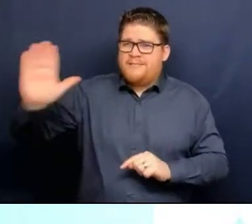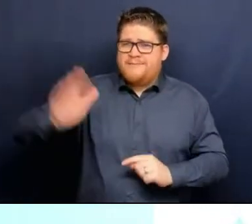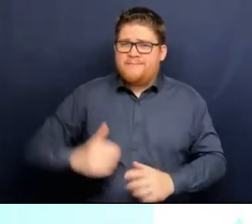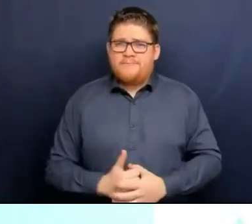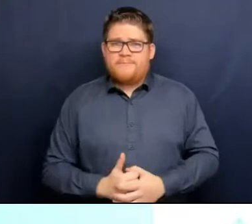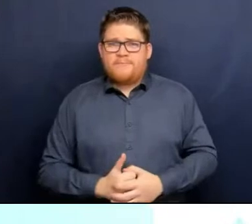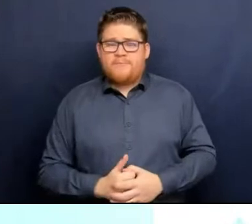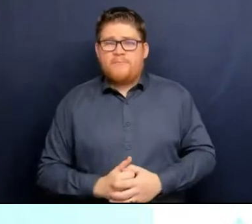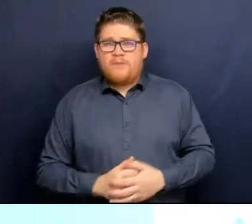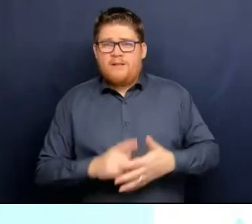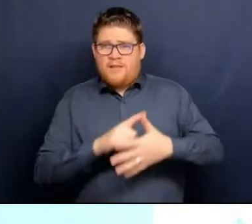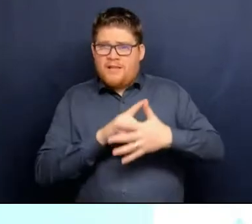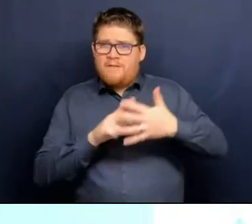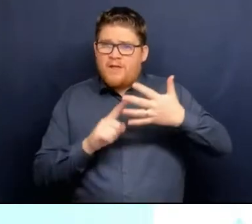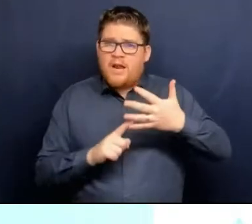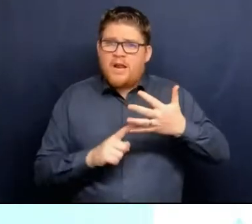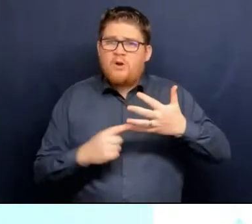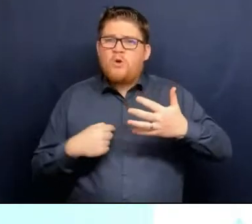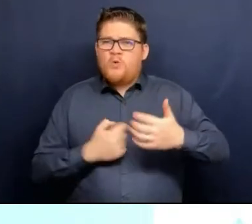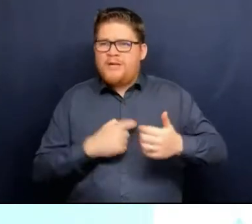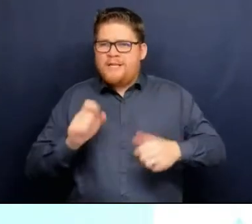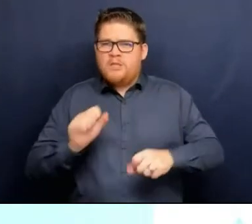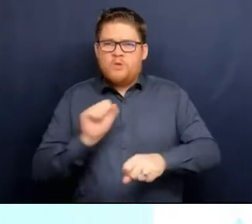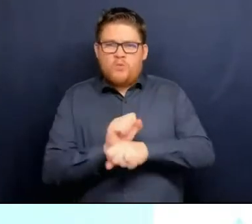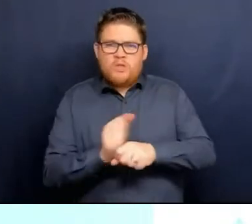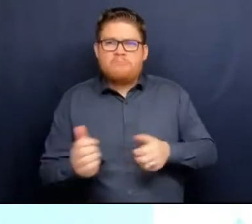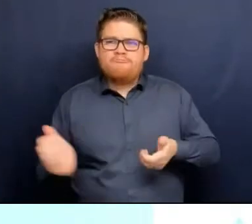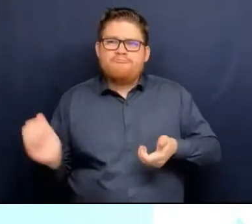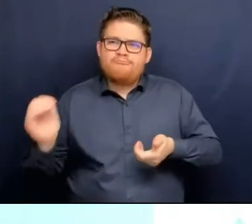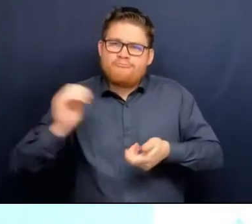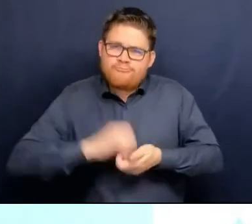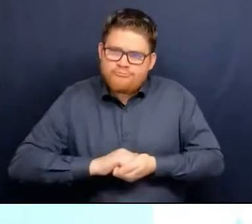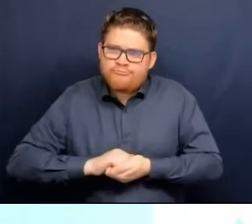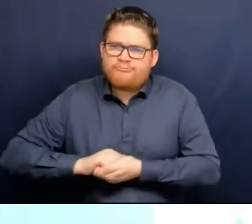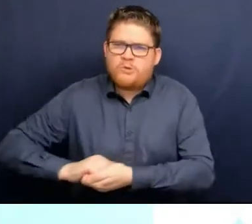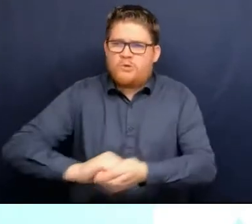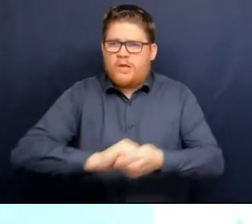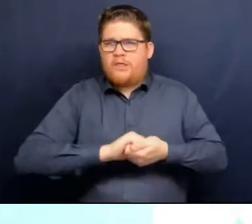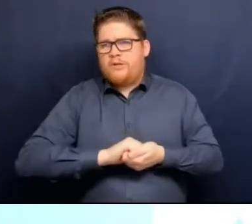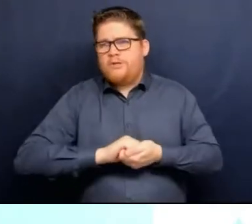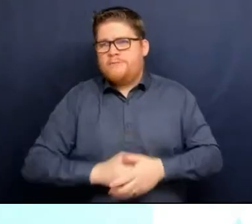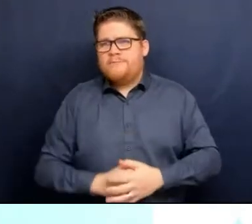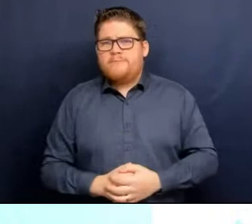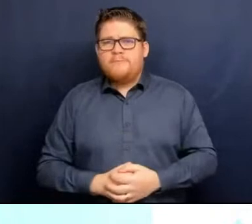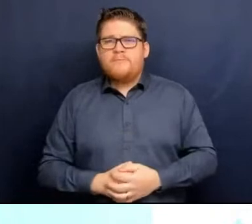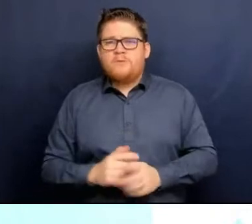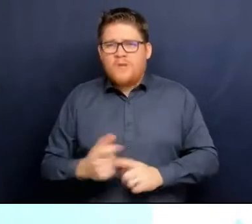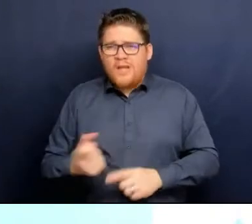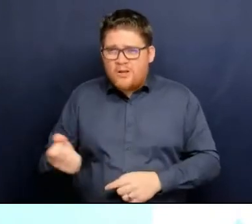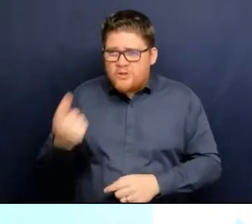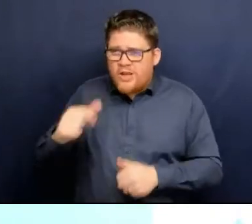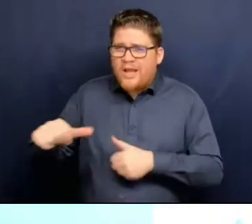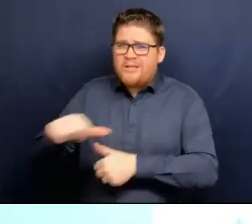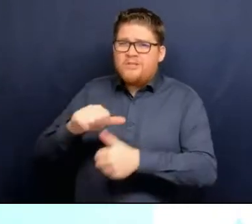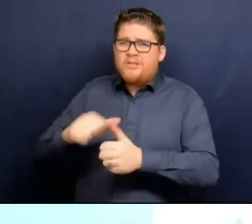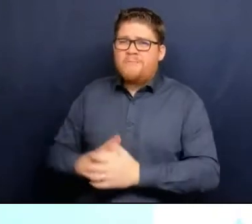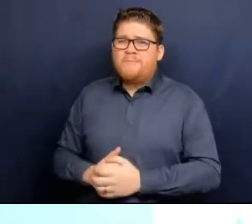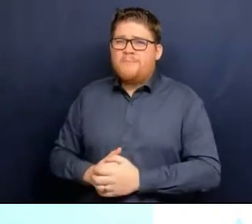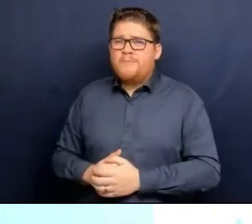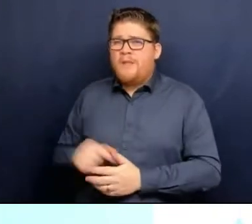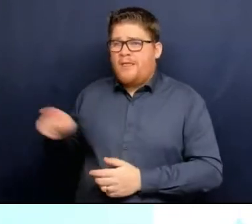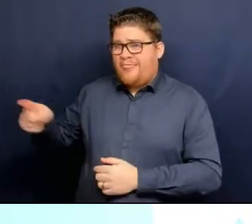challenges, best we do it together. Best we do it with a foundation of understanding that the first peoples, those represented here